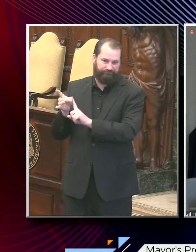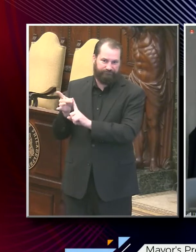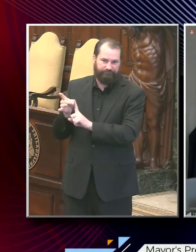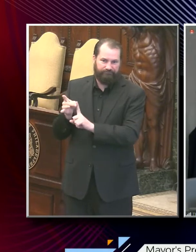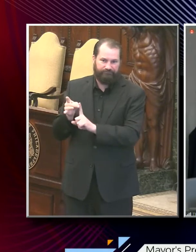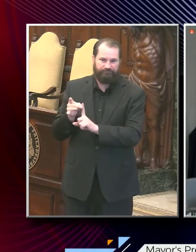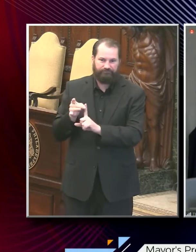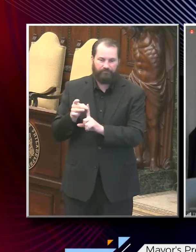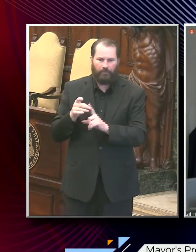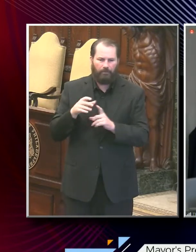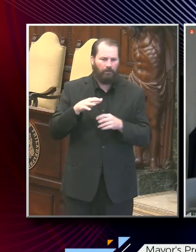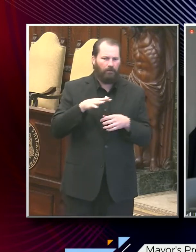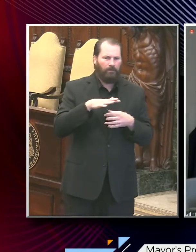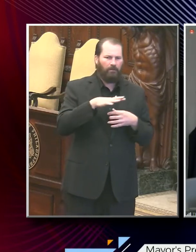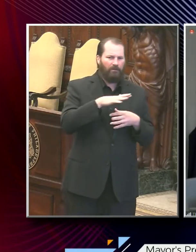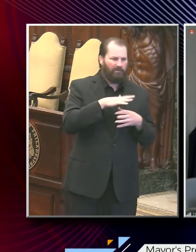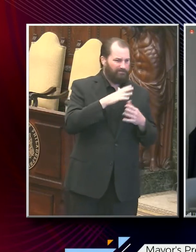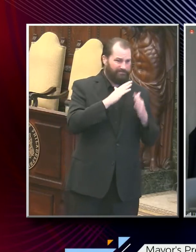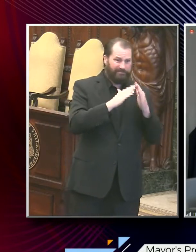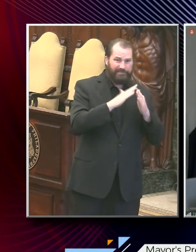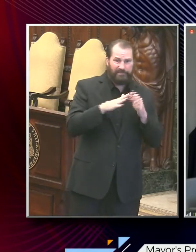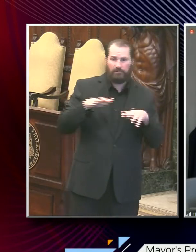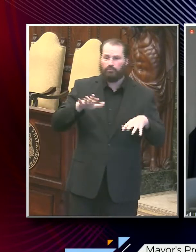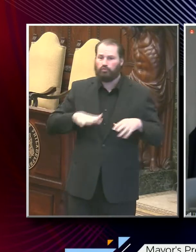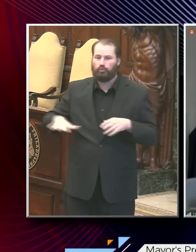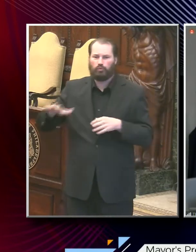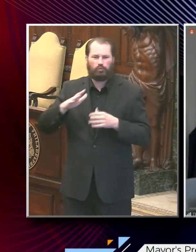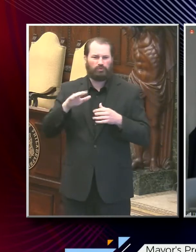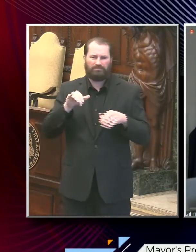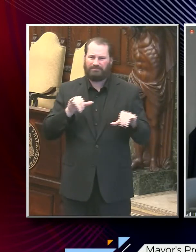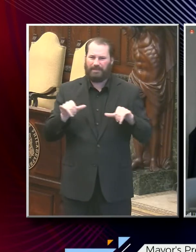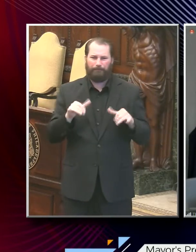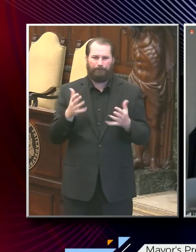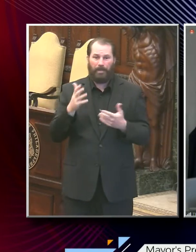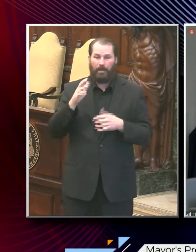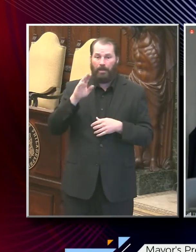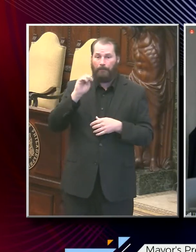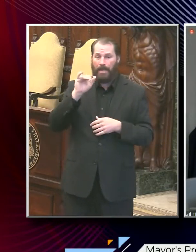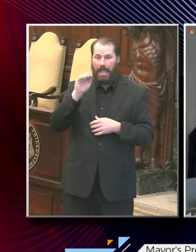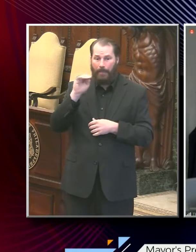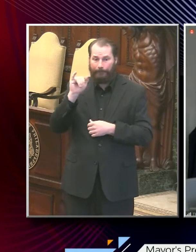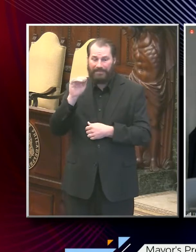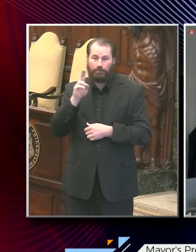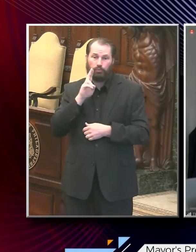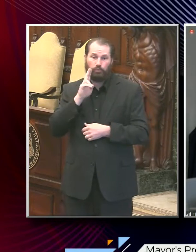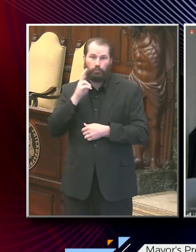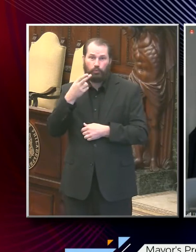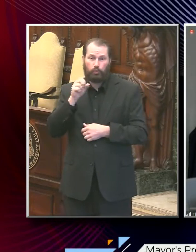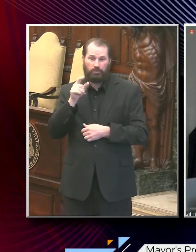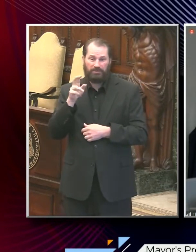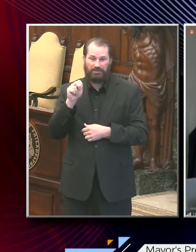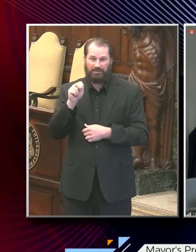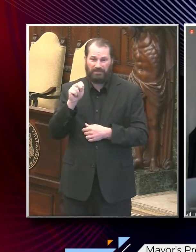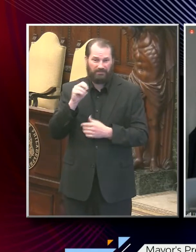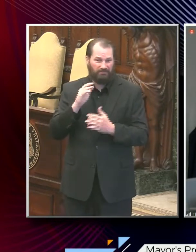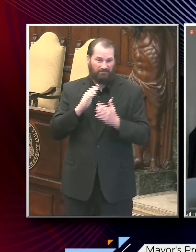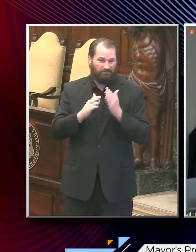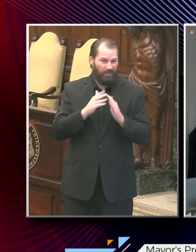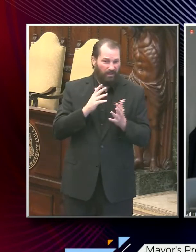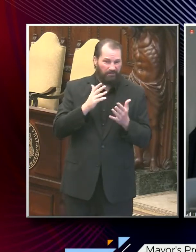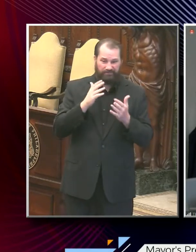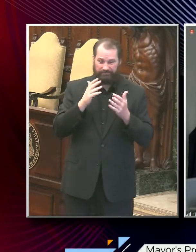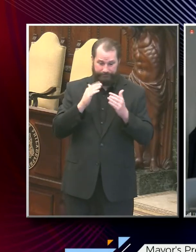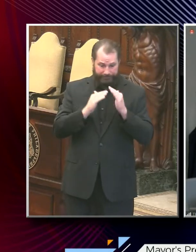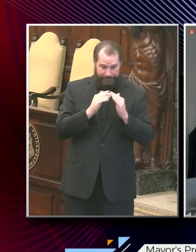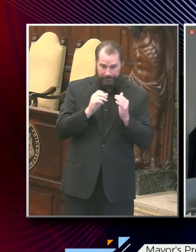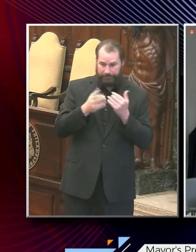Those are hit particularly hard. And case counts are rising also in some parts of Pennsylvania and in Delaware and in southern New Jersey.